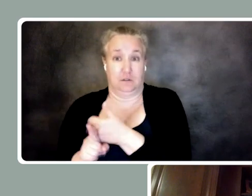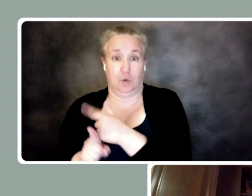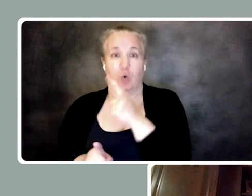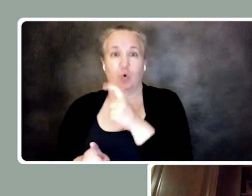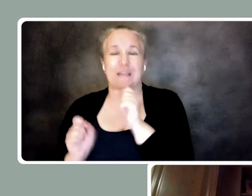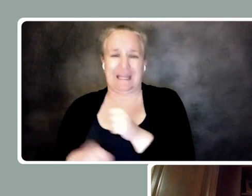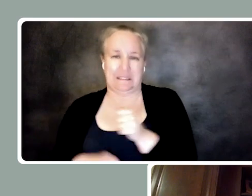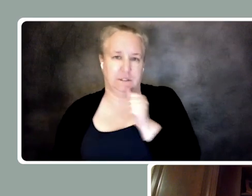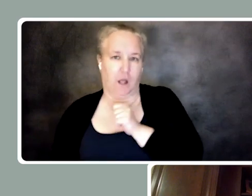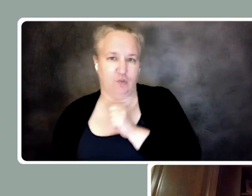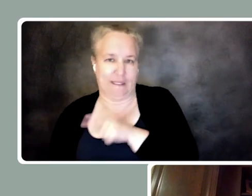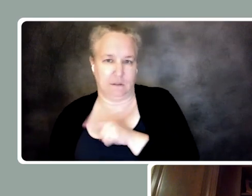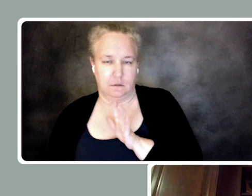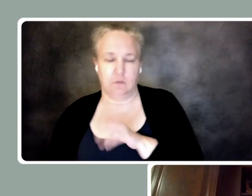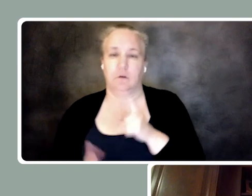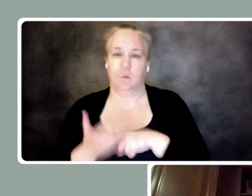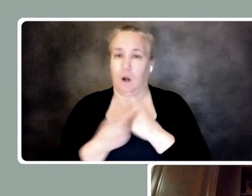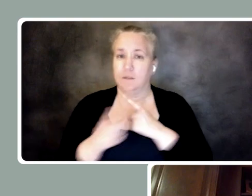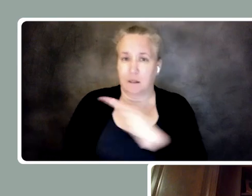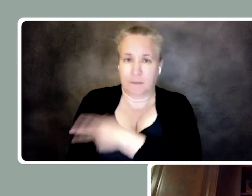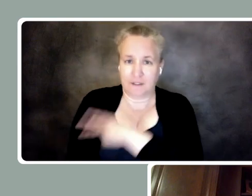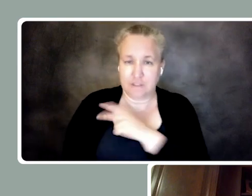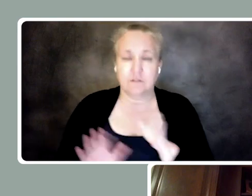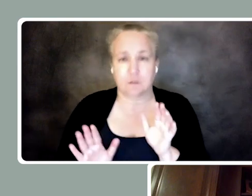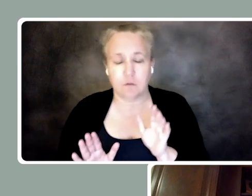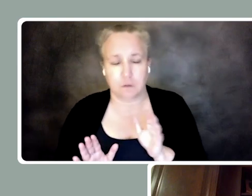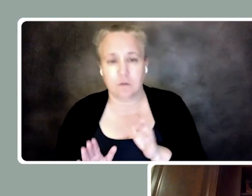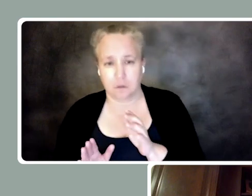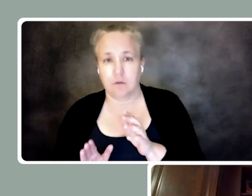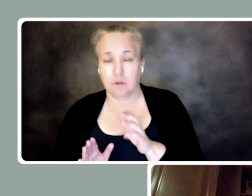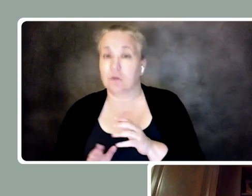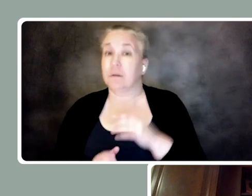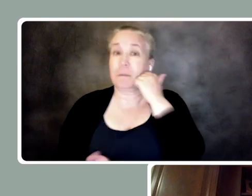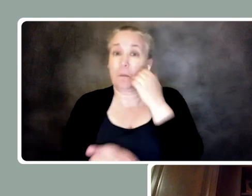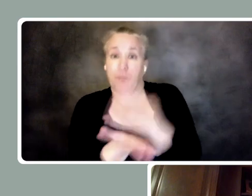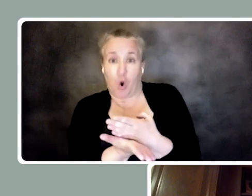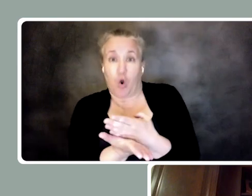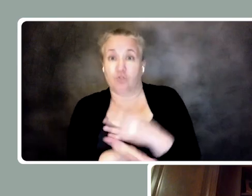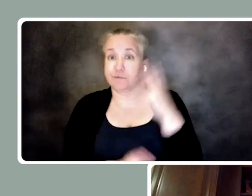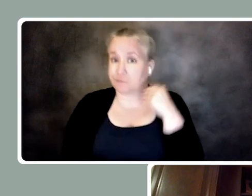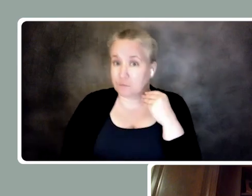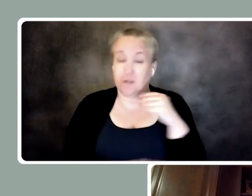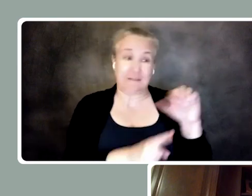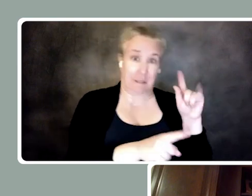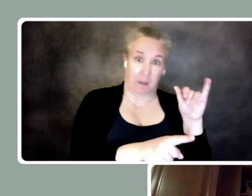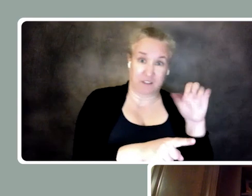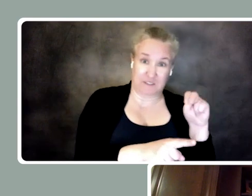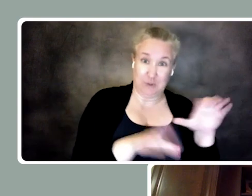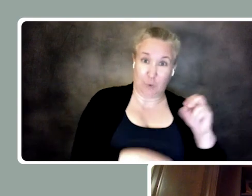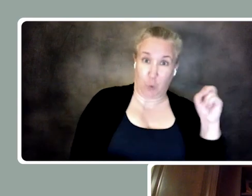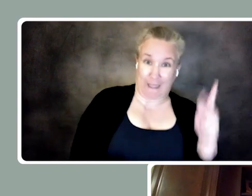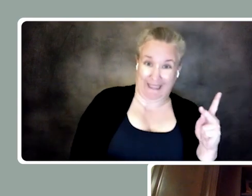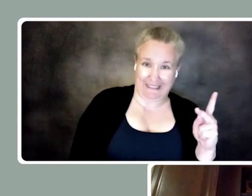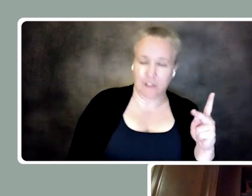it. So what I tell my patients is you absolutely, you've gone through menopause, you did okay on tamoxifen, this is your good backup drug,